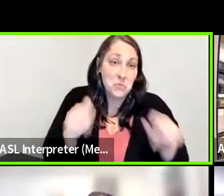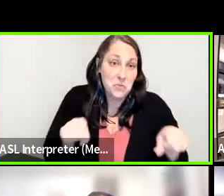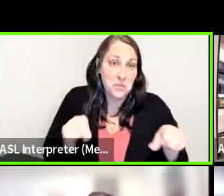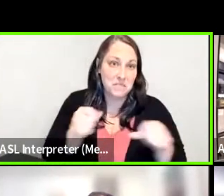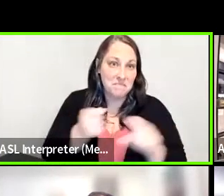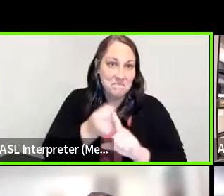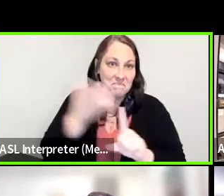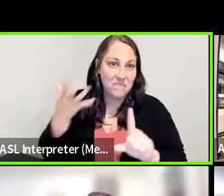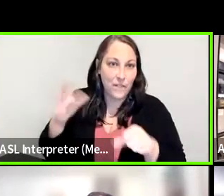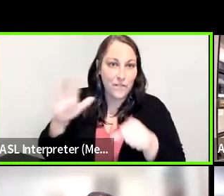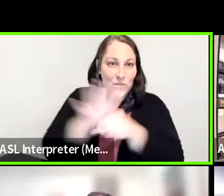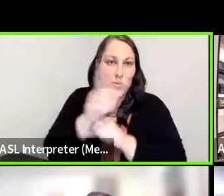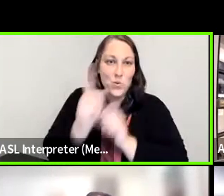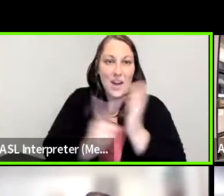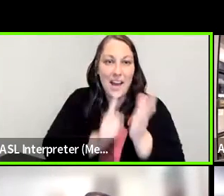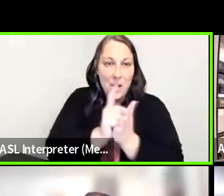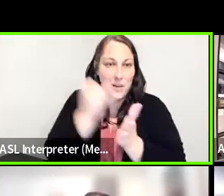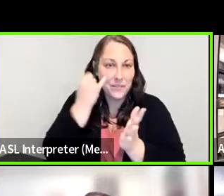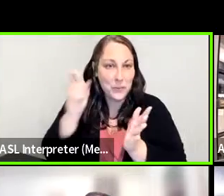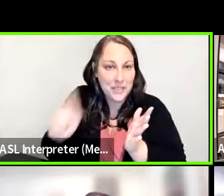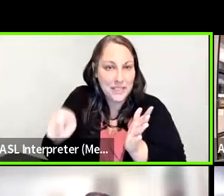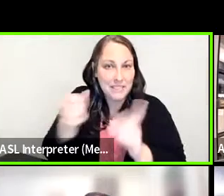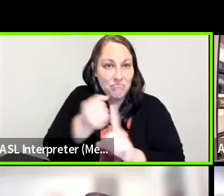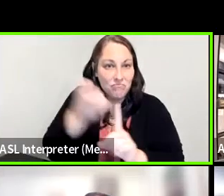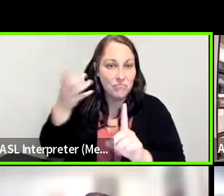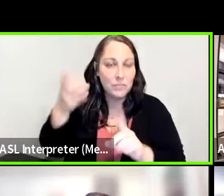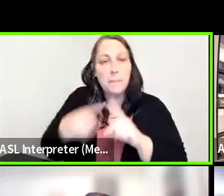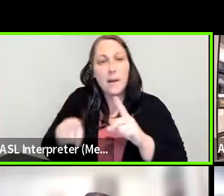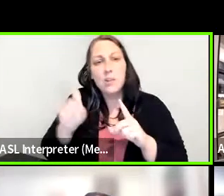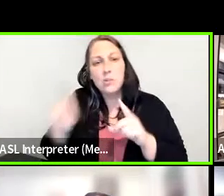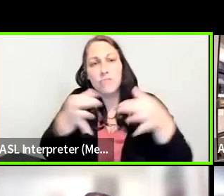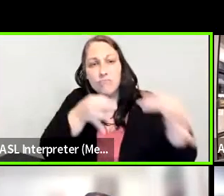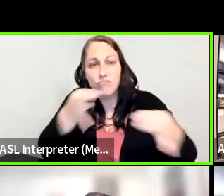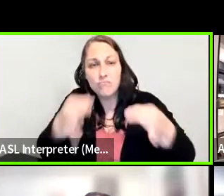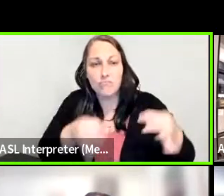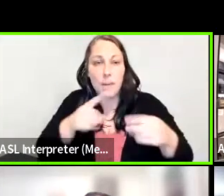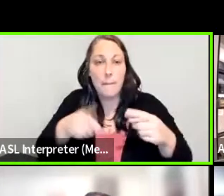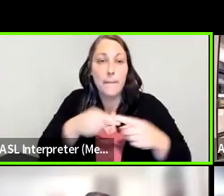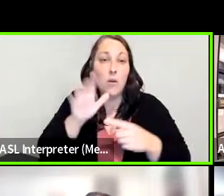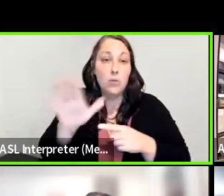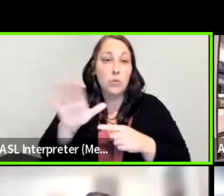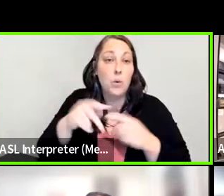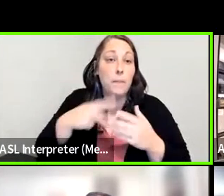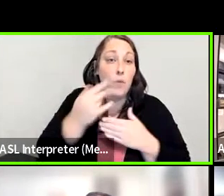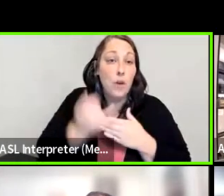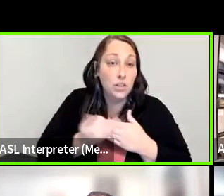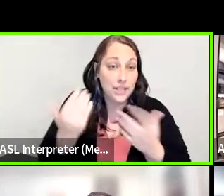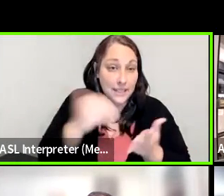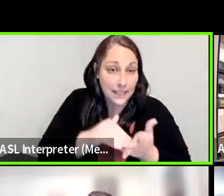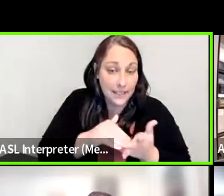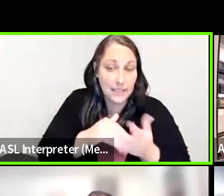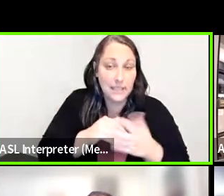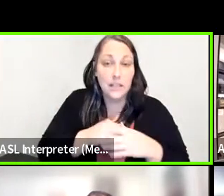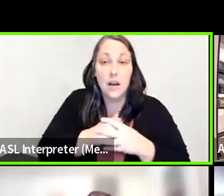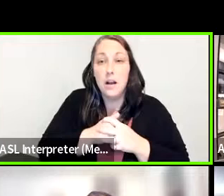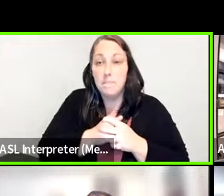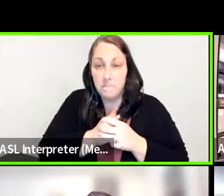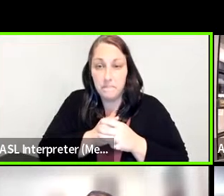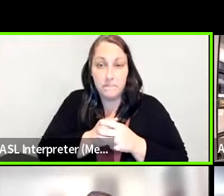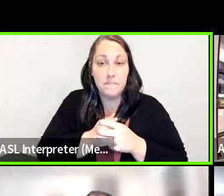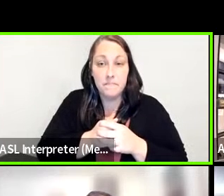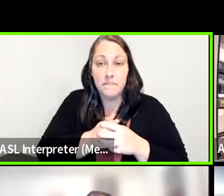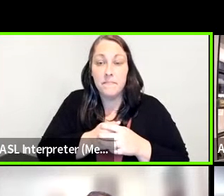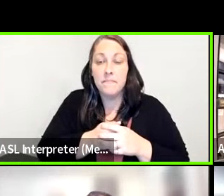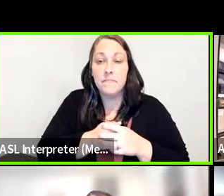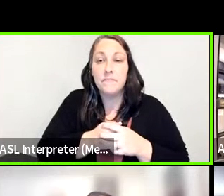that. But you can tell us about your project, and then that video will be reviewed by the ANC commissioners. Will often look at